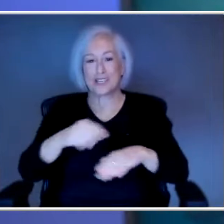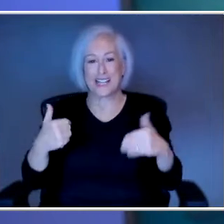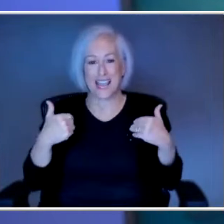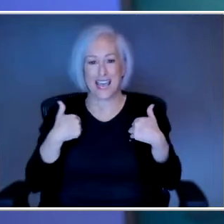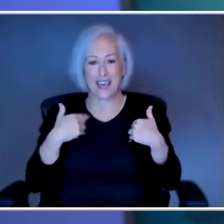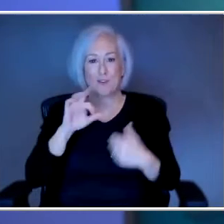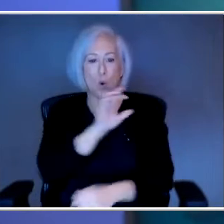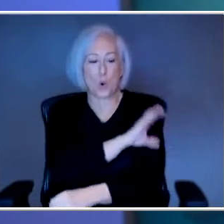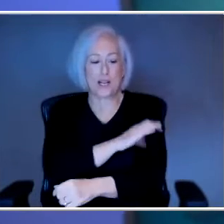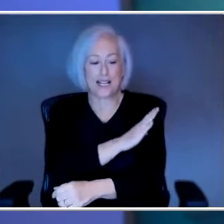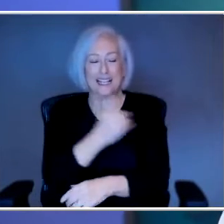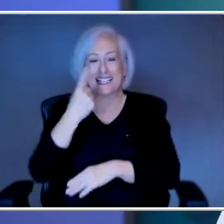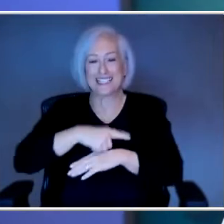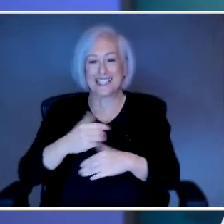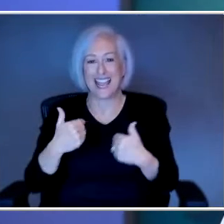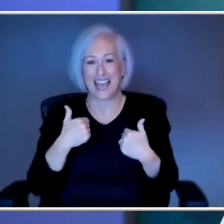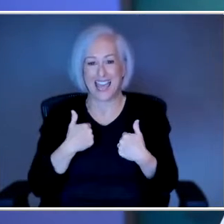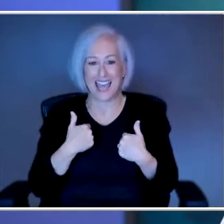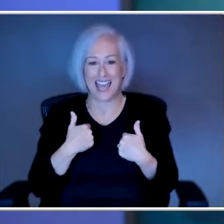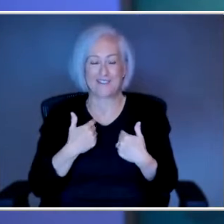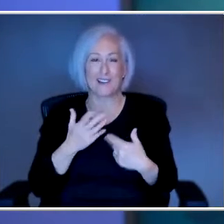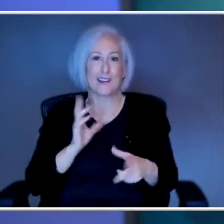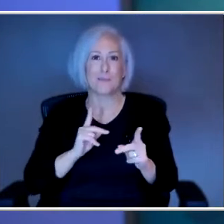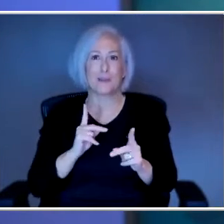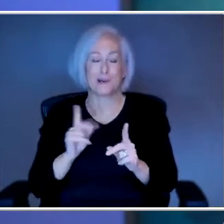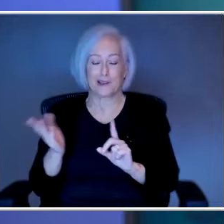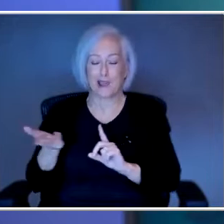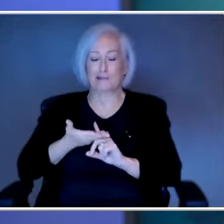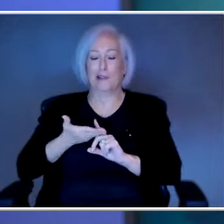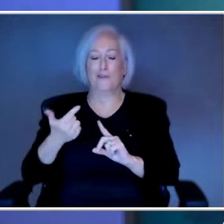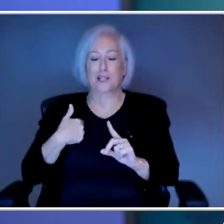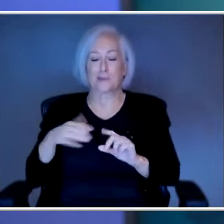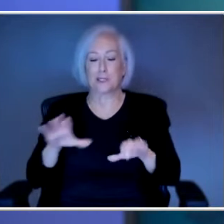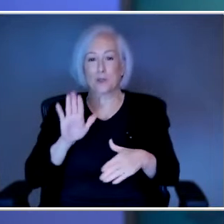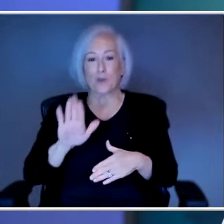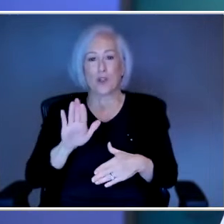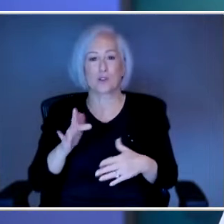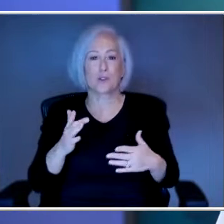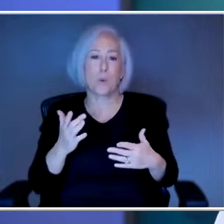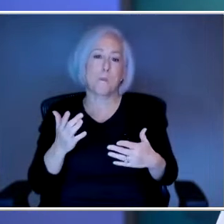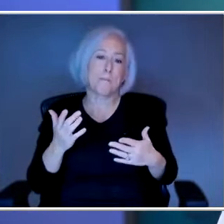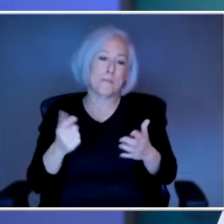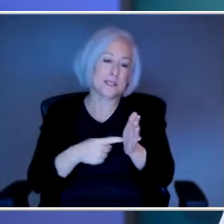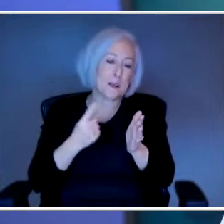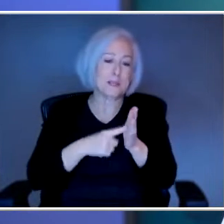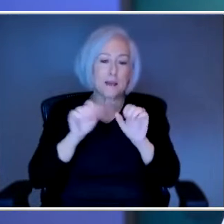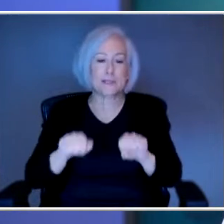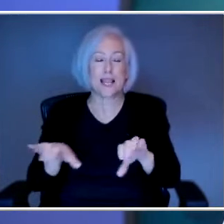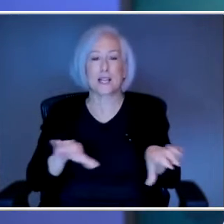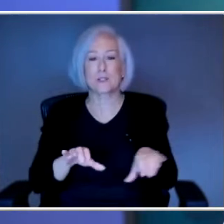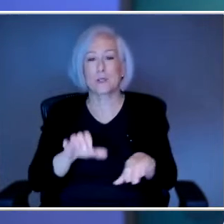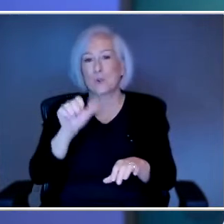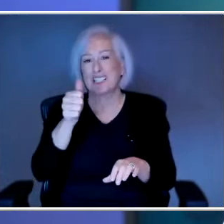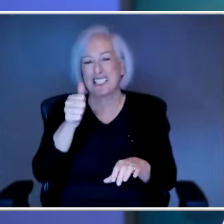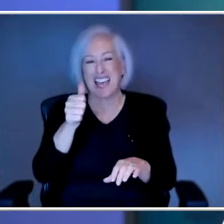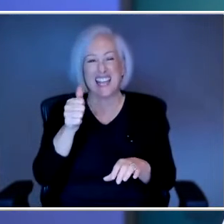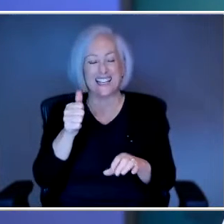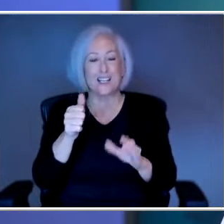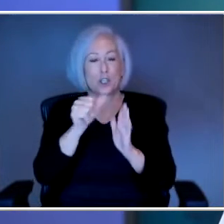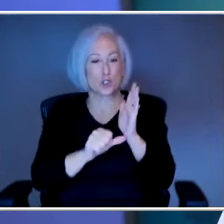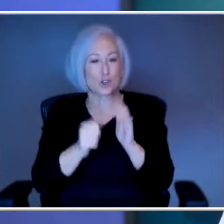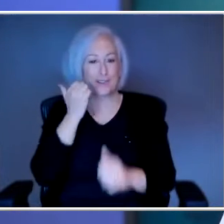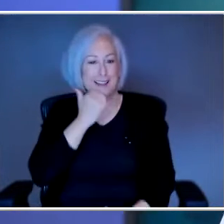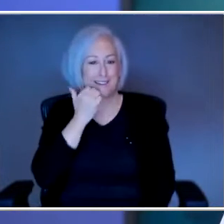have anyway. It's not uncommon to do 10 plus surgeries or something like that in a day, but it really, again,